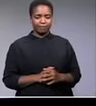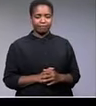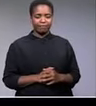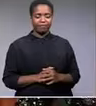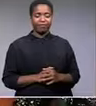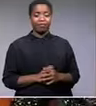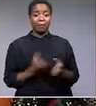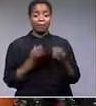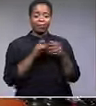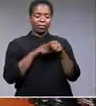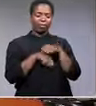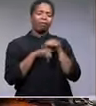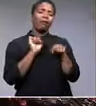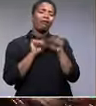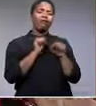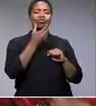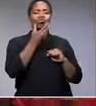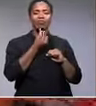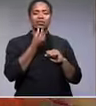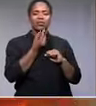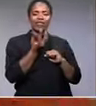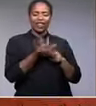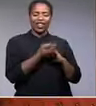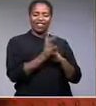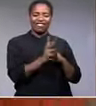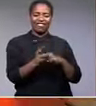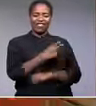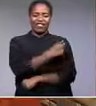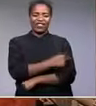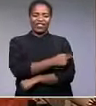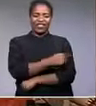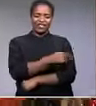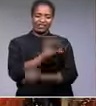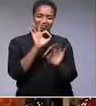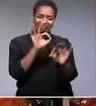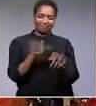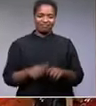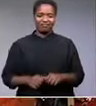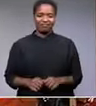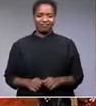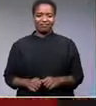say goodnight. Christmas bundles of joy today delivered at just the right time.